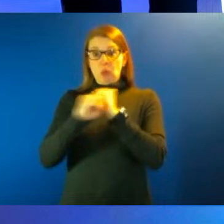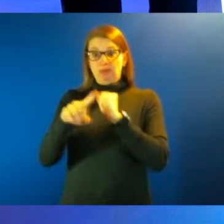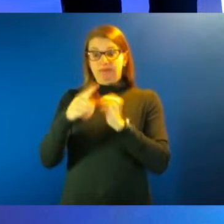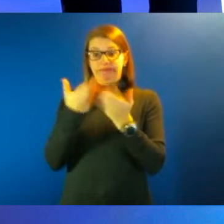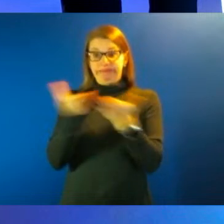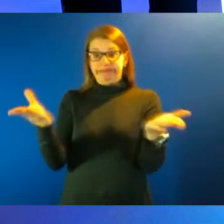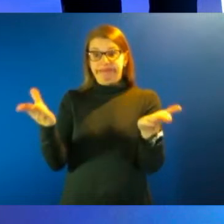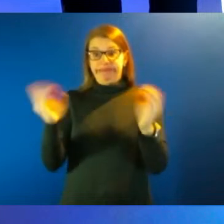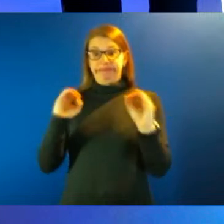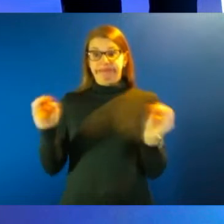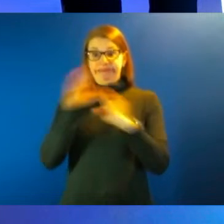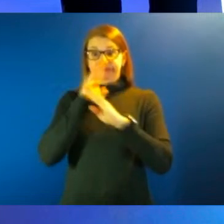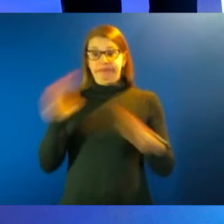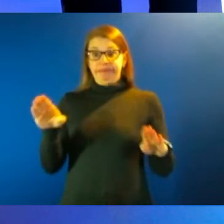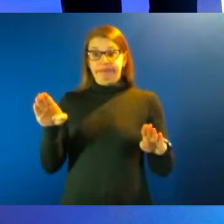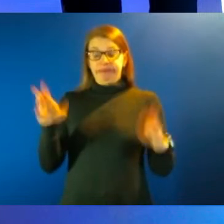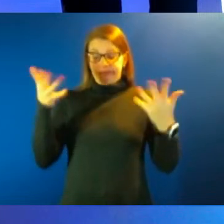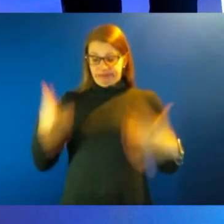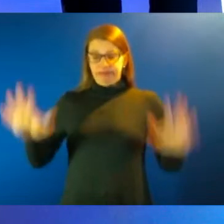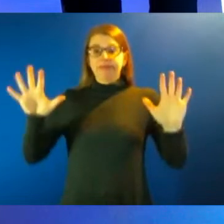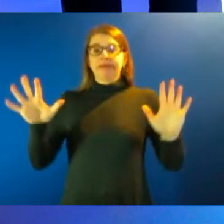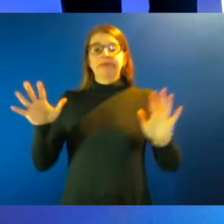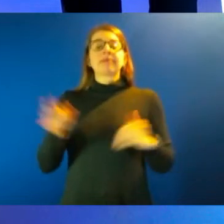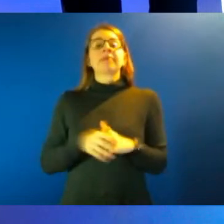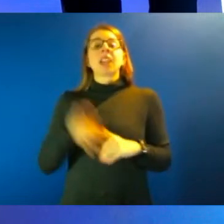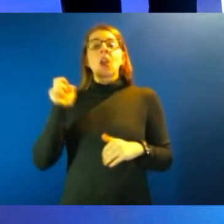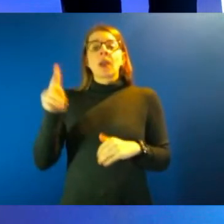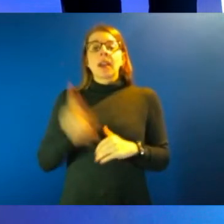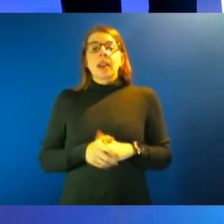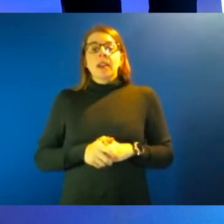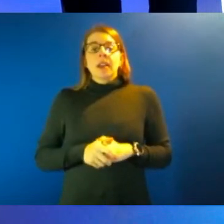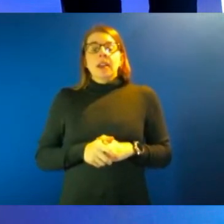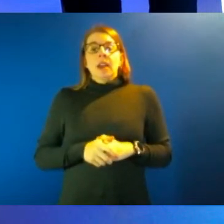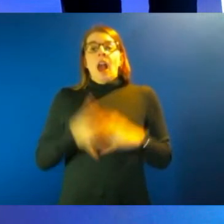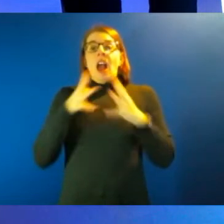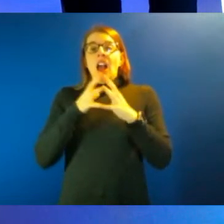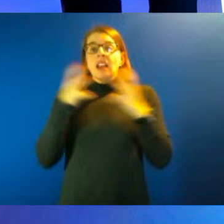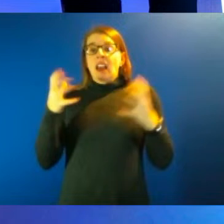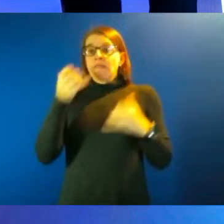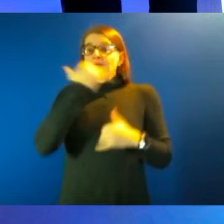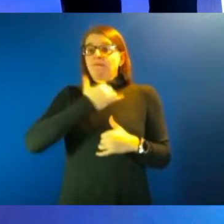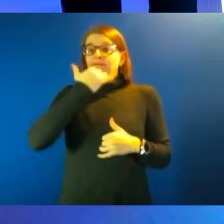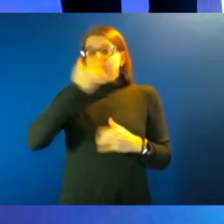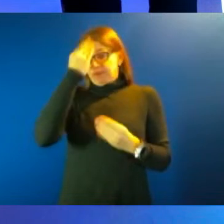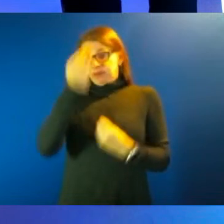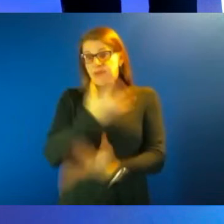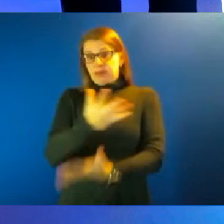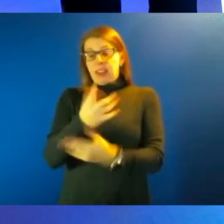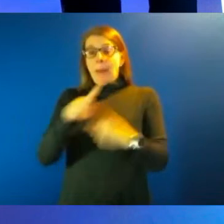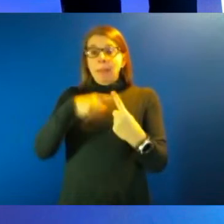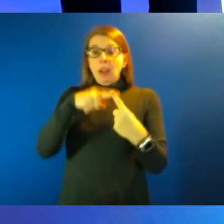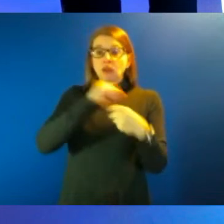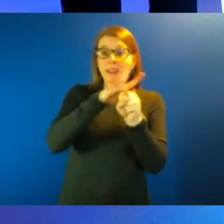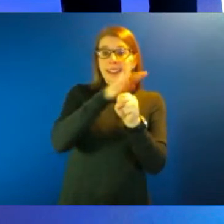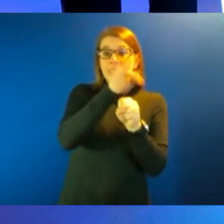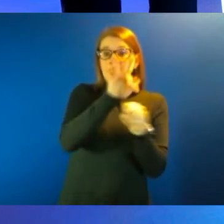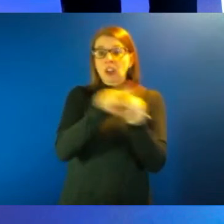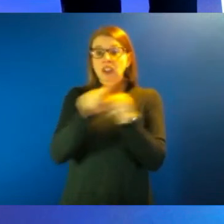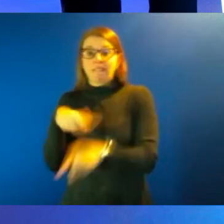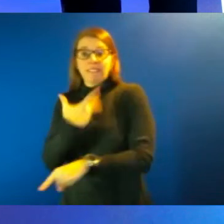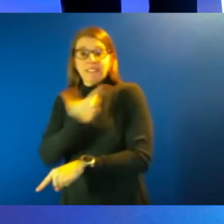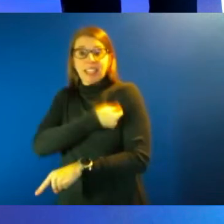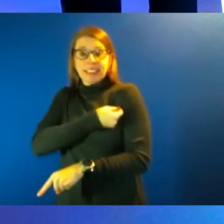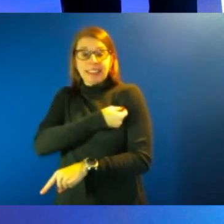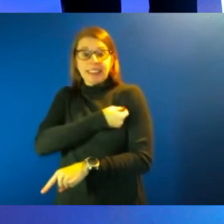Okay, gone. We're good. Okay. Well, there's a lot of misinformation out there about COVID-19 and the vaccine, but what we're going